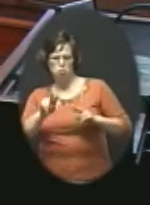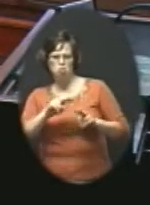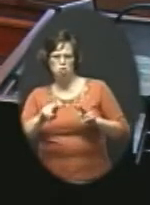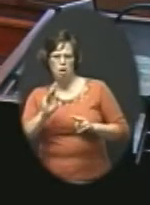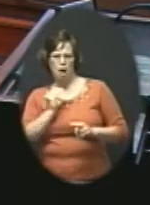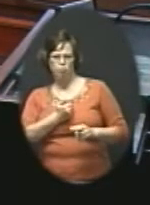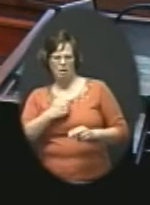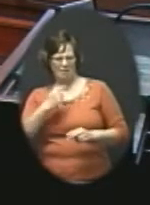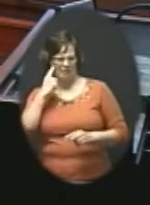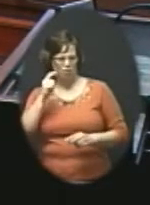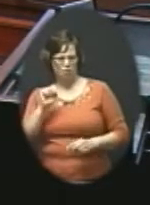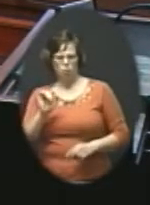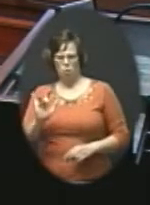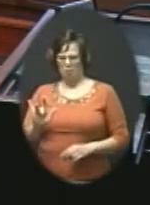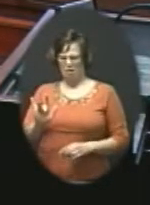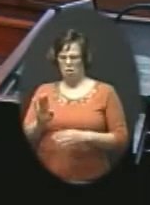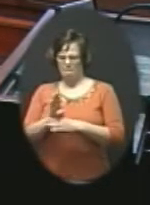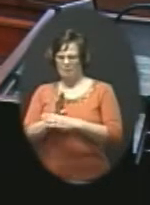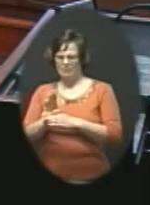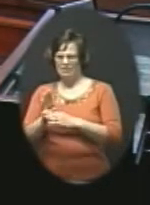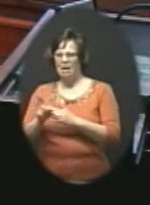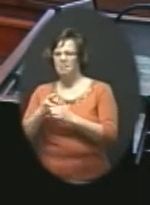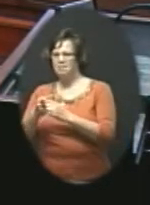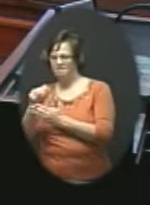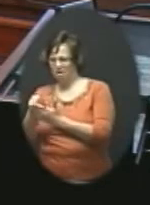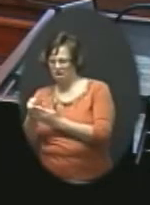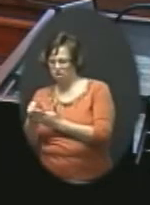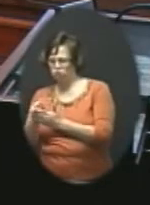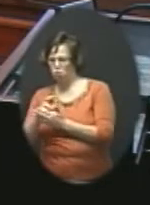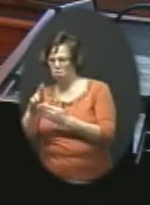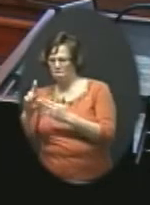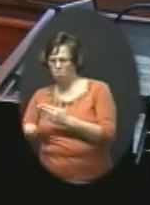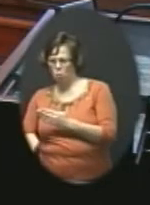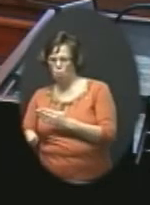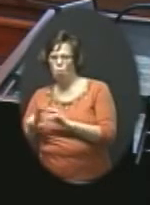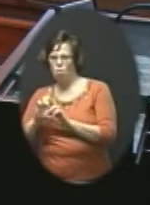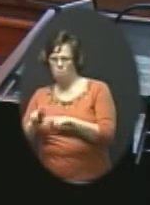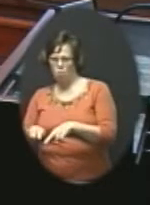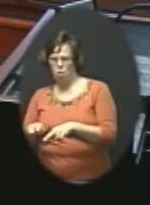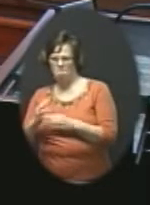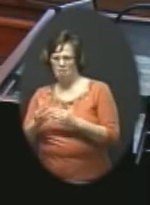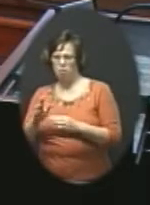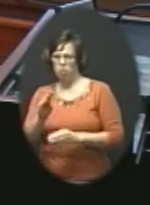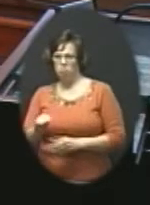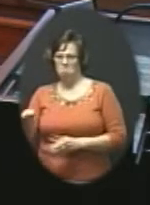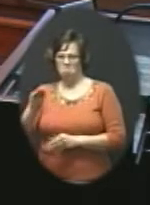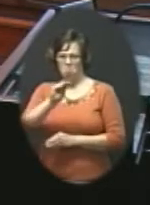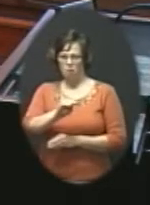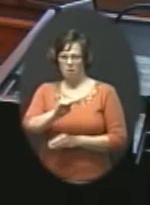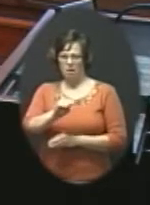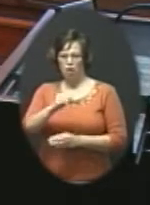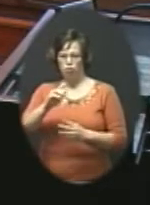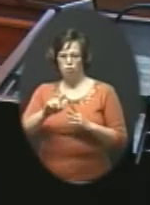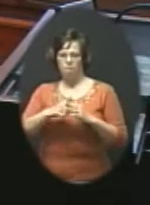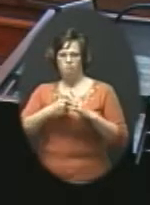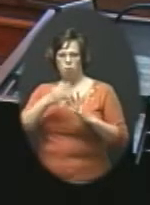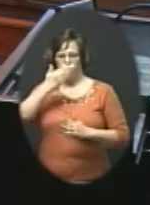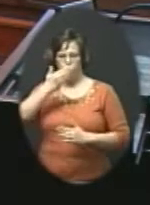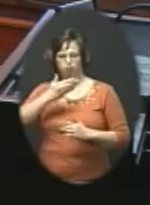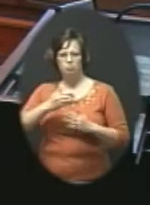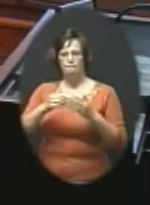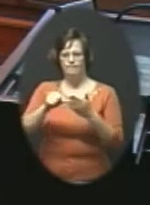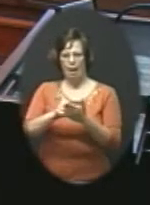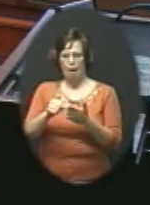you have to click on business and then financial report. Maybe just moving that button to the front page would